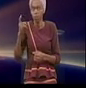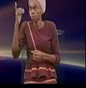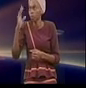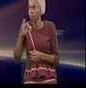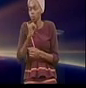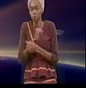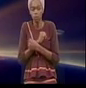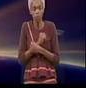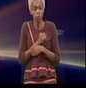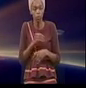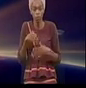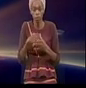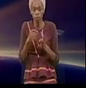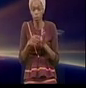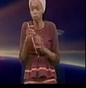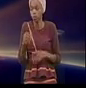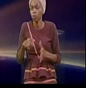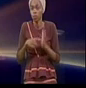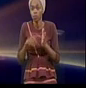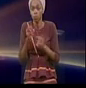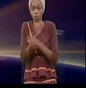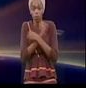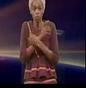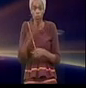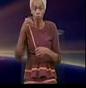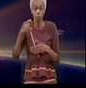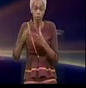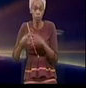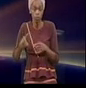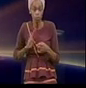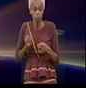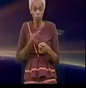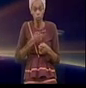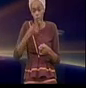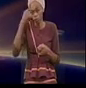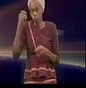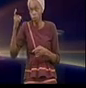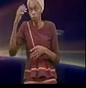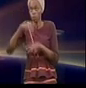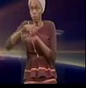this was manifested the love of God toward us, because that God sent his only